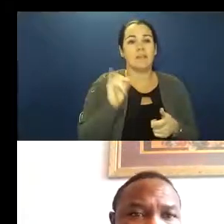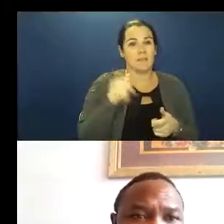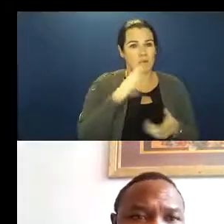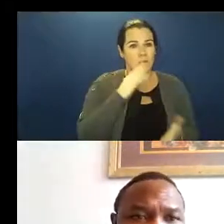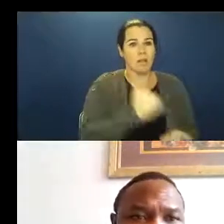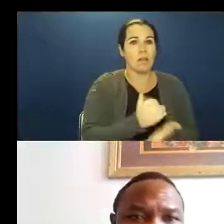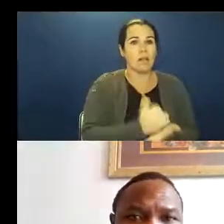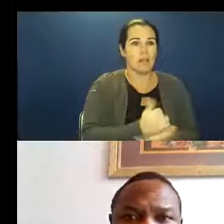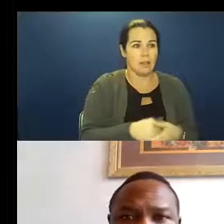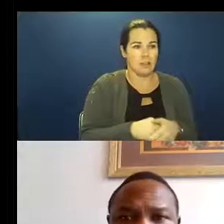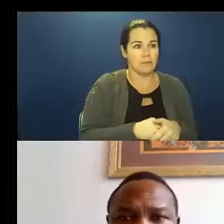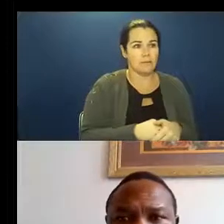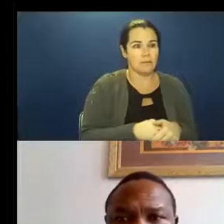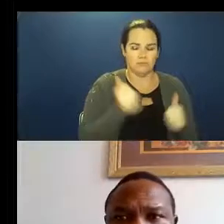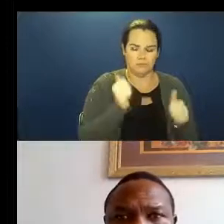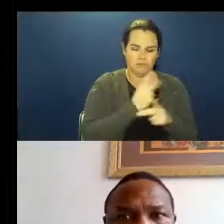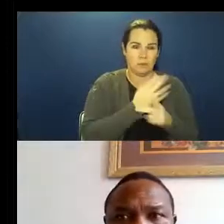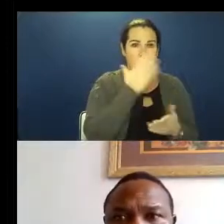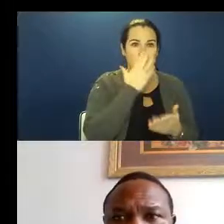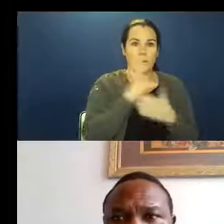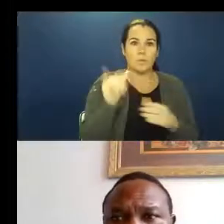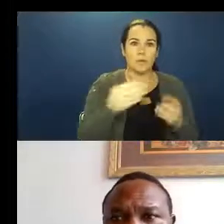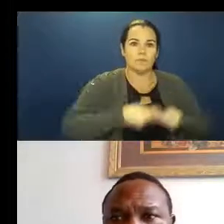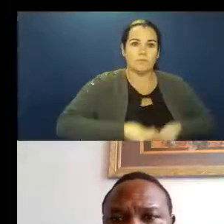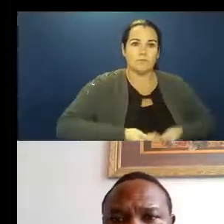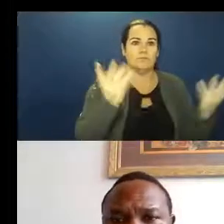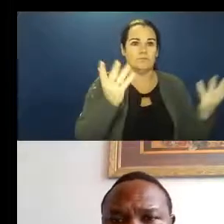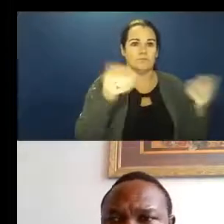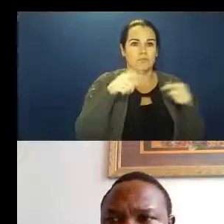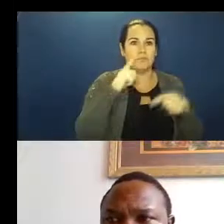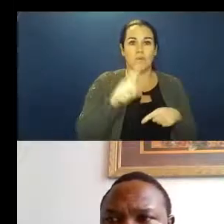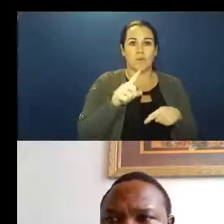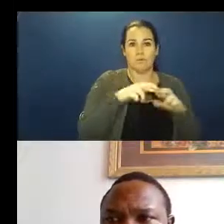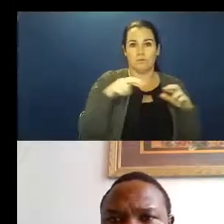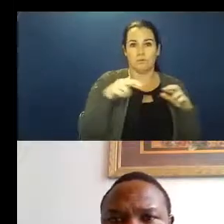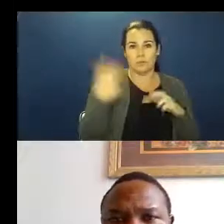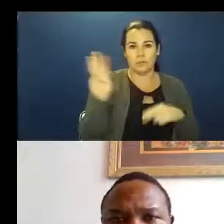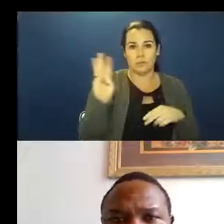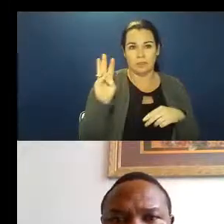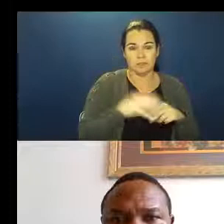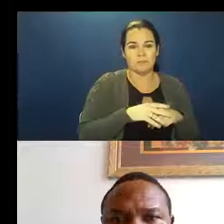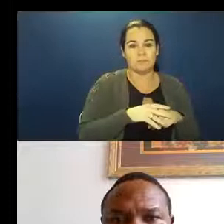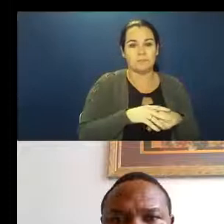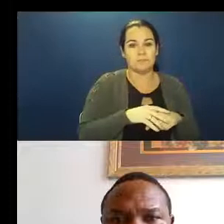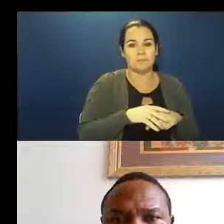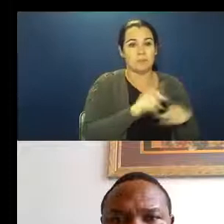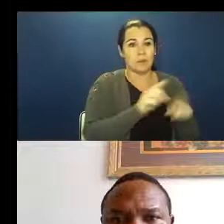coming up with a good dissemination plan within Region 6 and then nationally